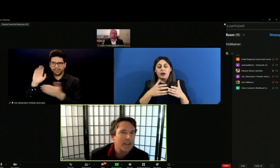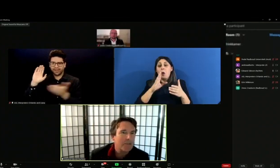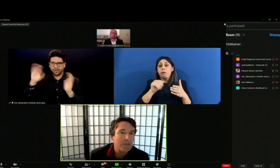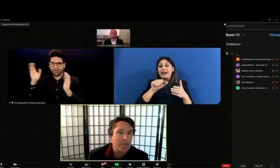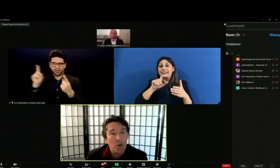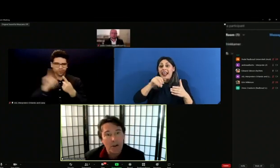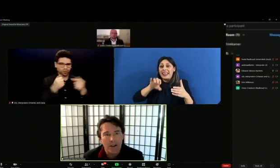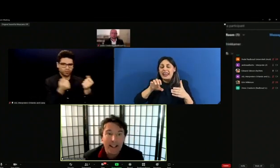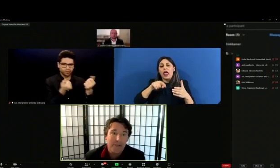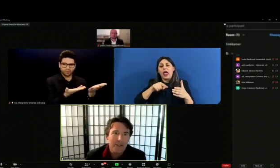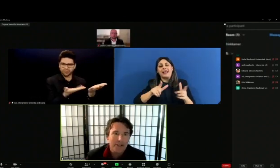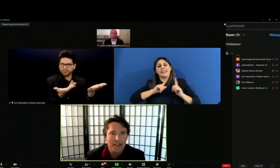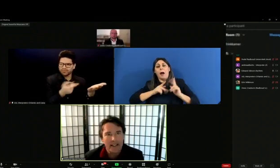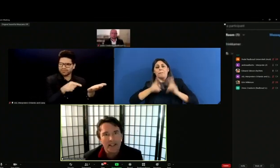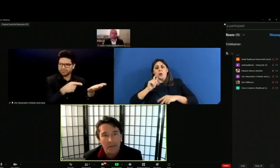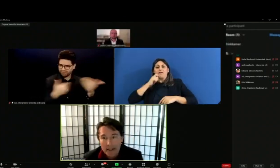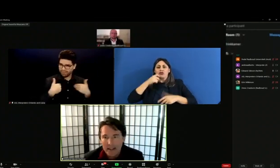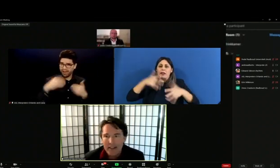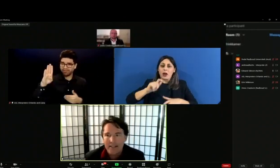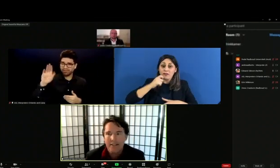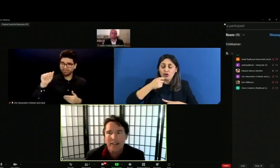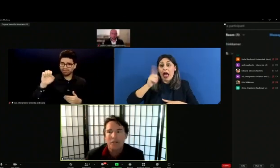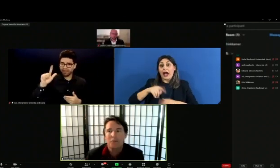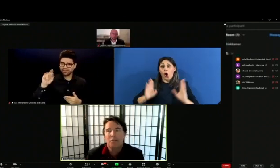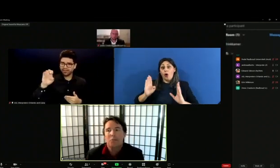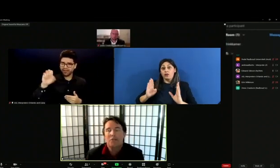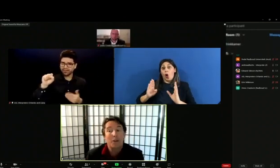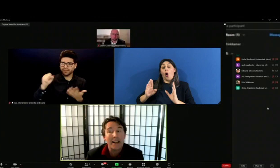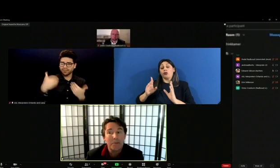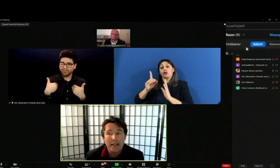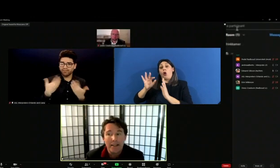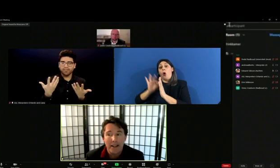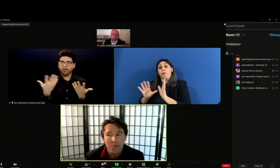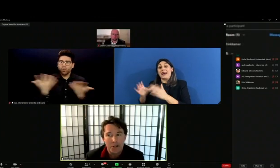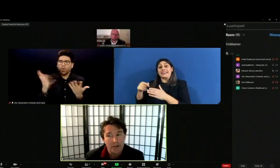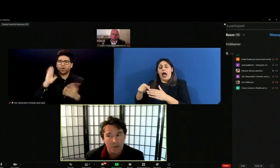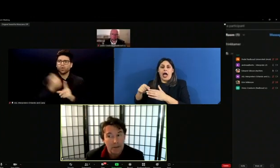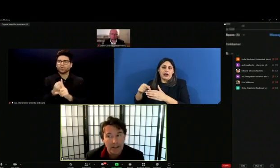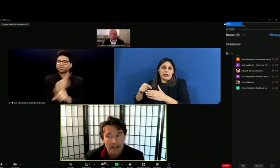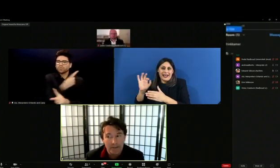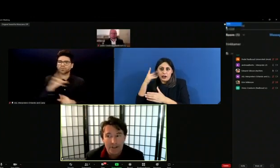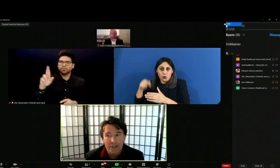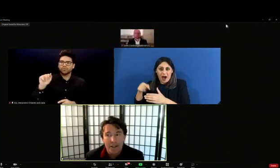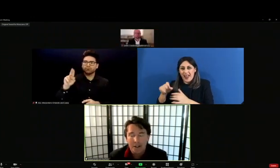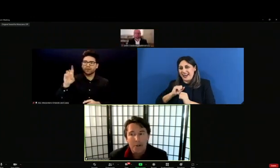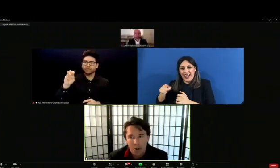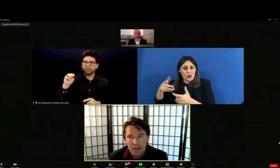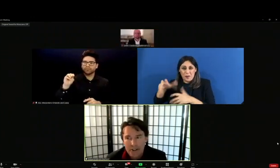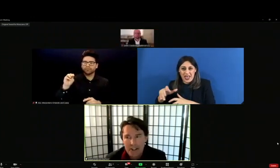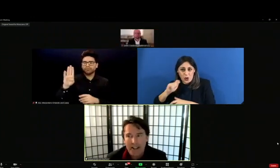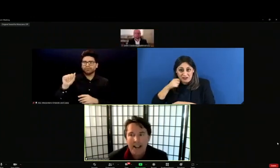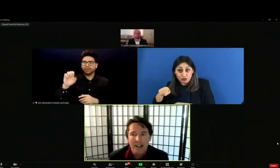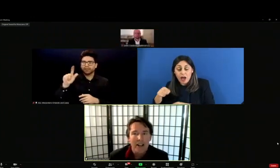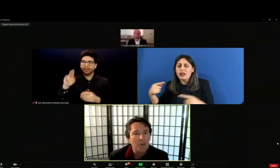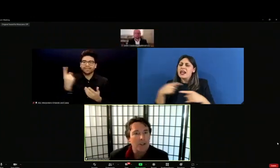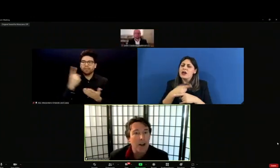such that it might be more or less efficient than some baselines, such that, what's a random baseline, which I assume would be less efficient, it was more